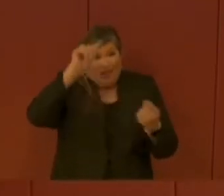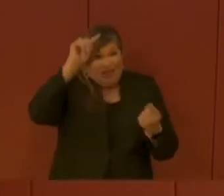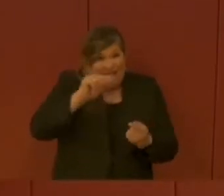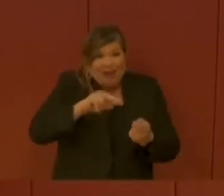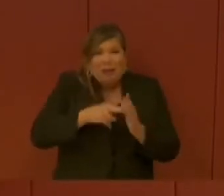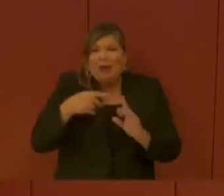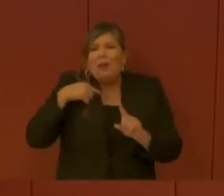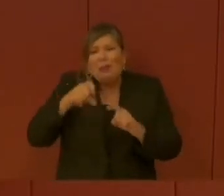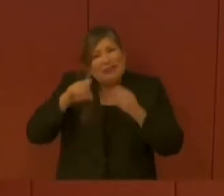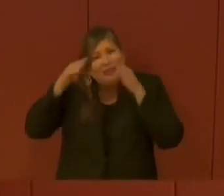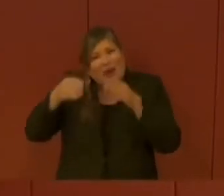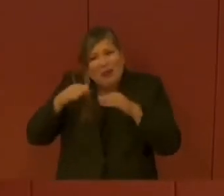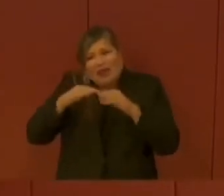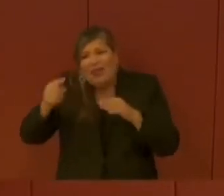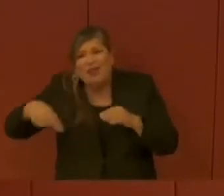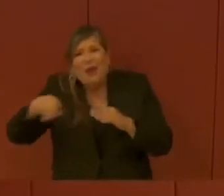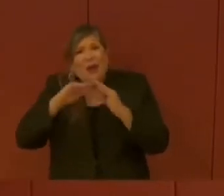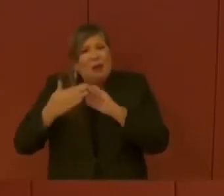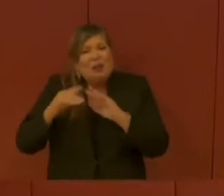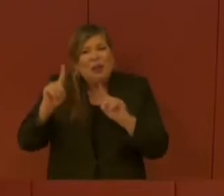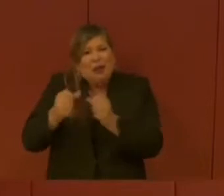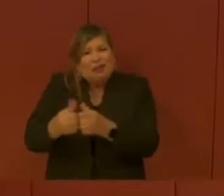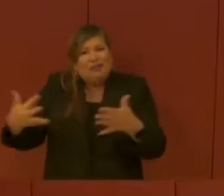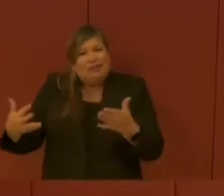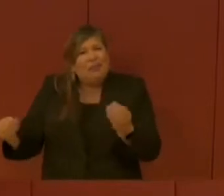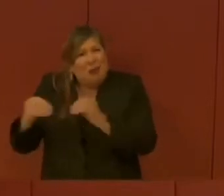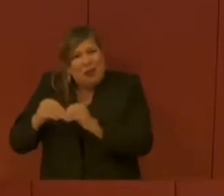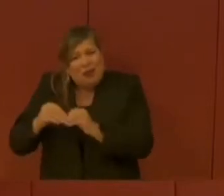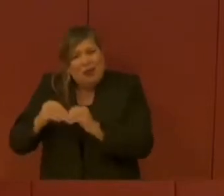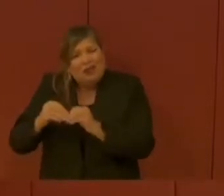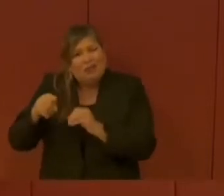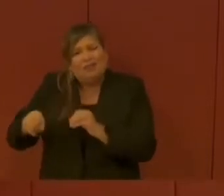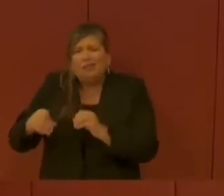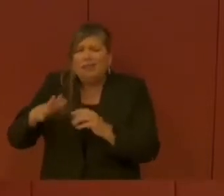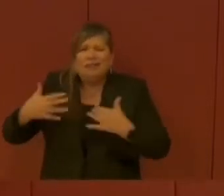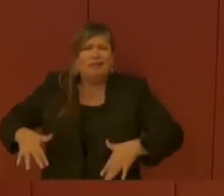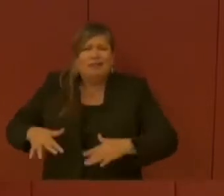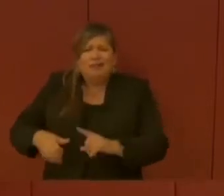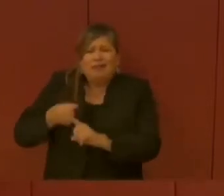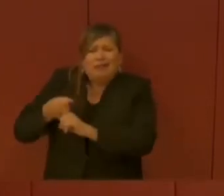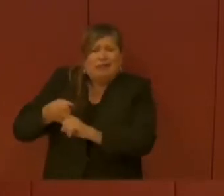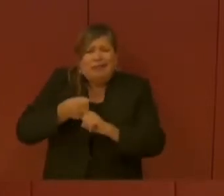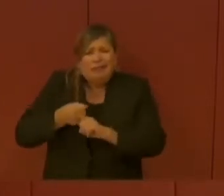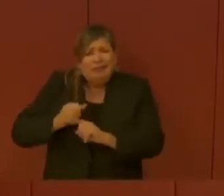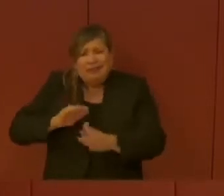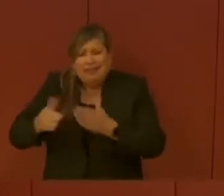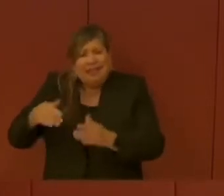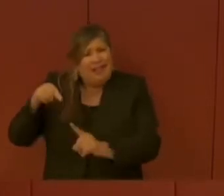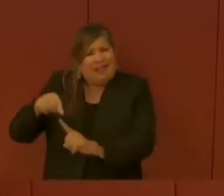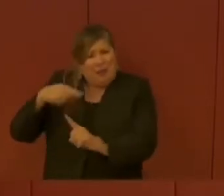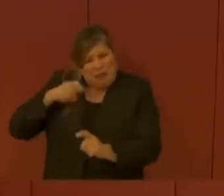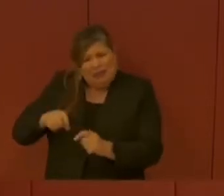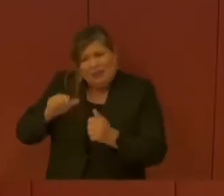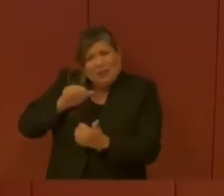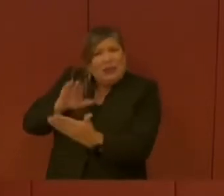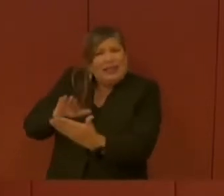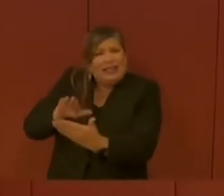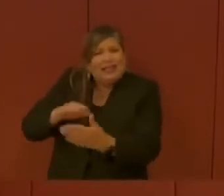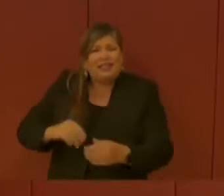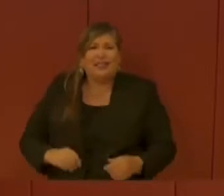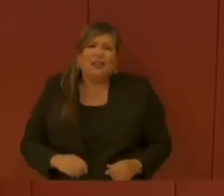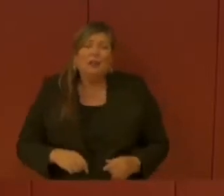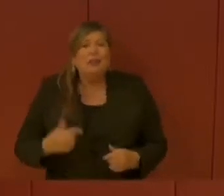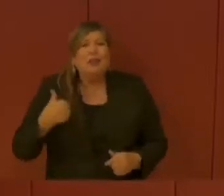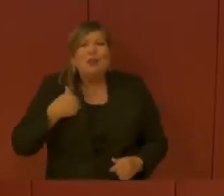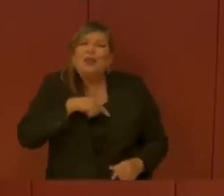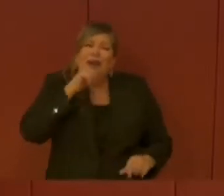to this pandemic and its deadly impacts. And we're also not naive. When we talk about reopening